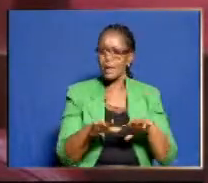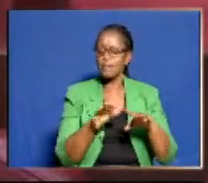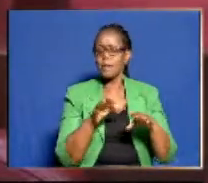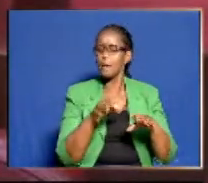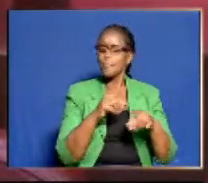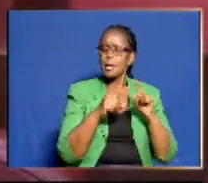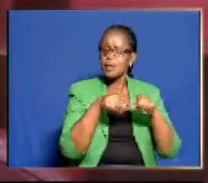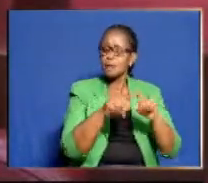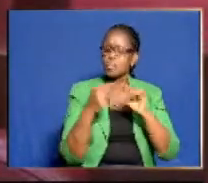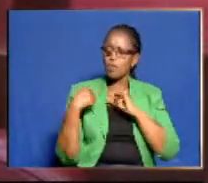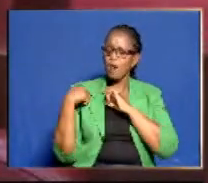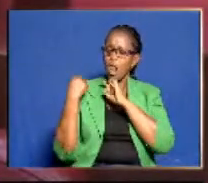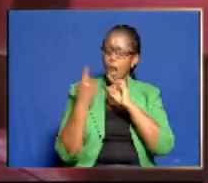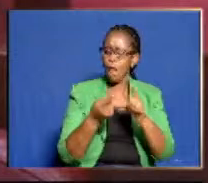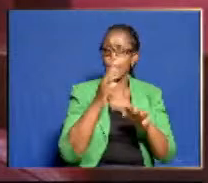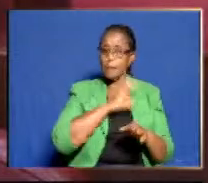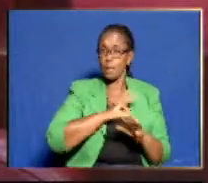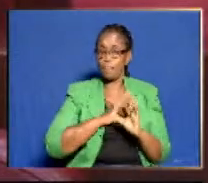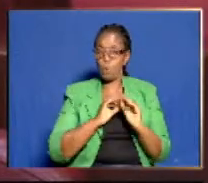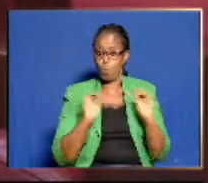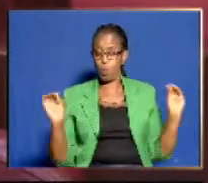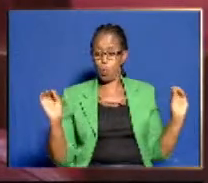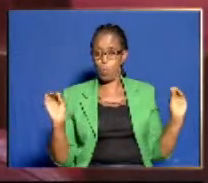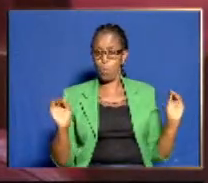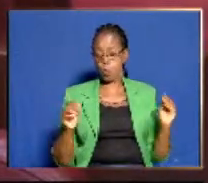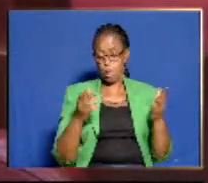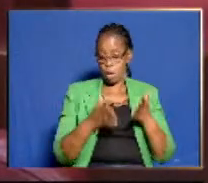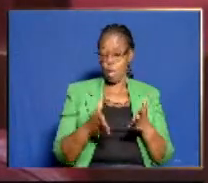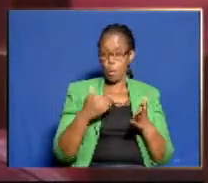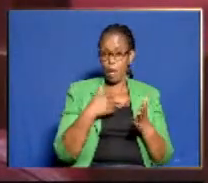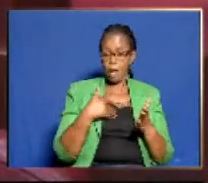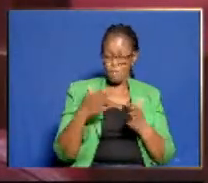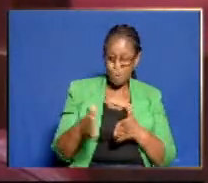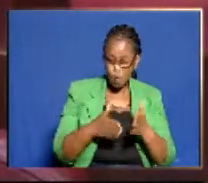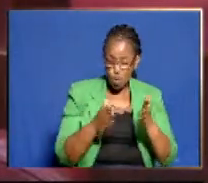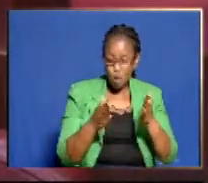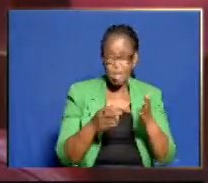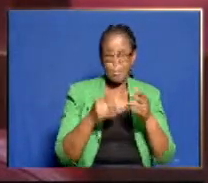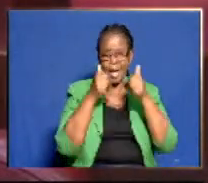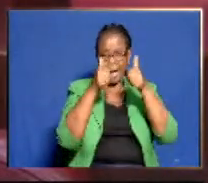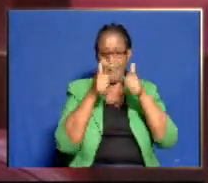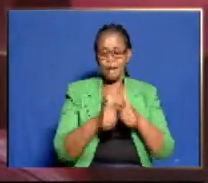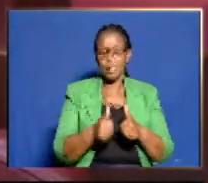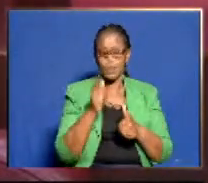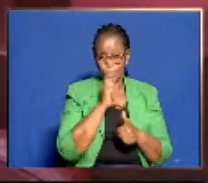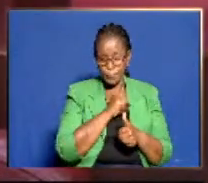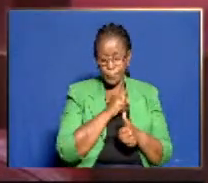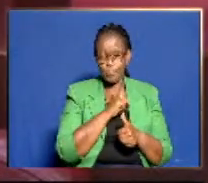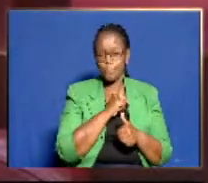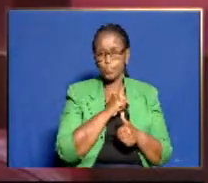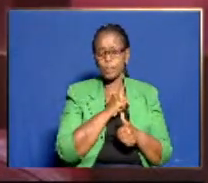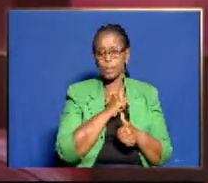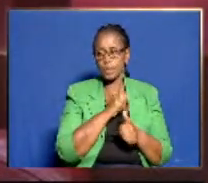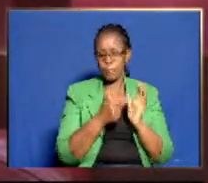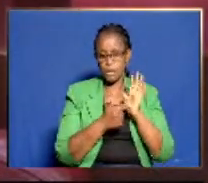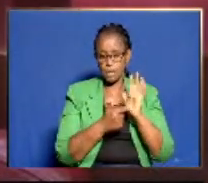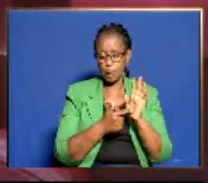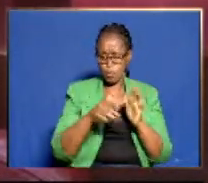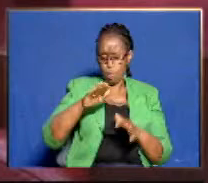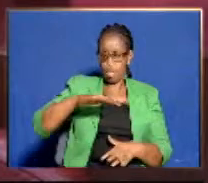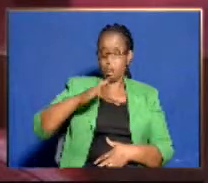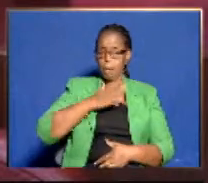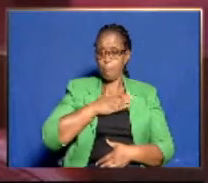the projects. And now that we have a road that has been advertised just waiting to be awarded, like I'll give an example. I have a road in my